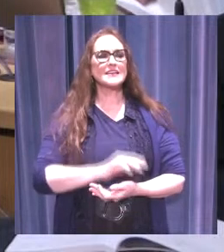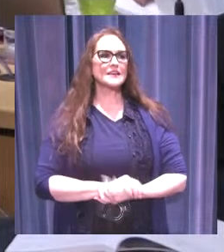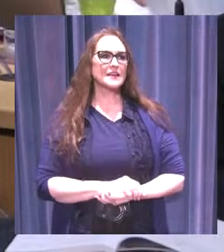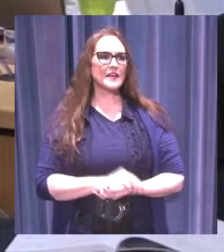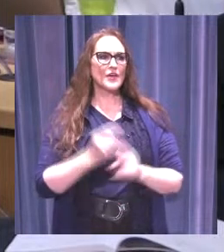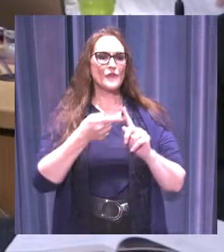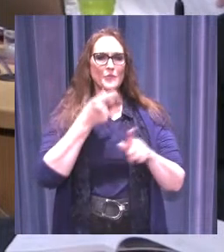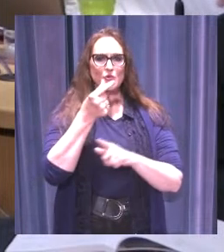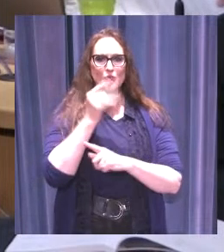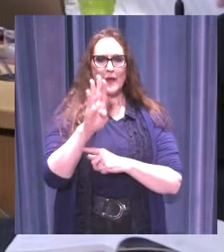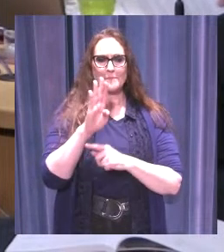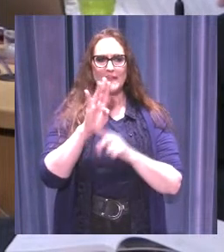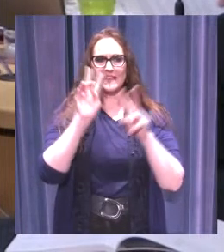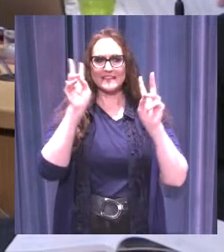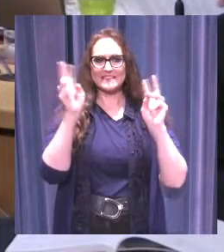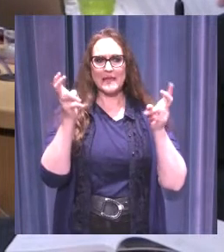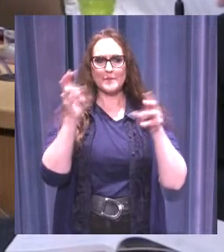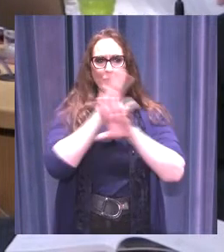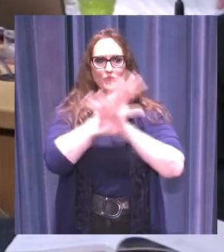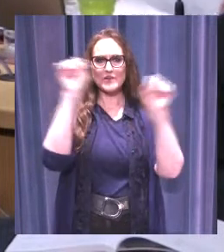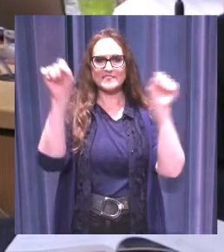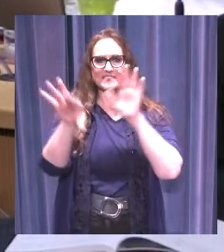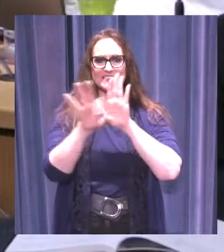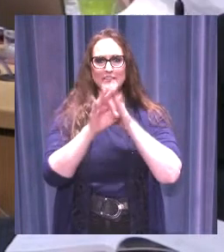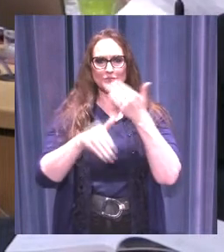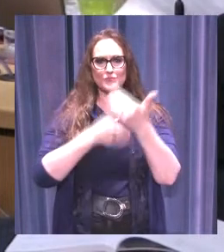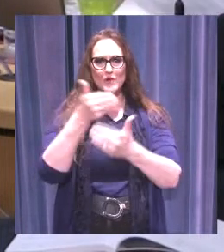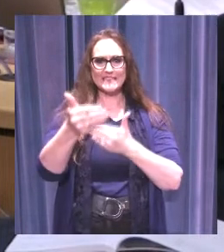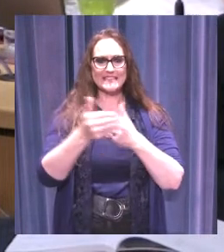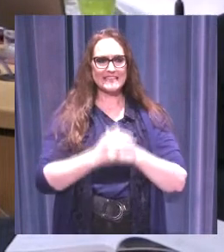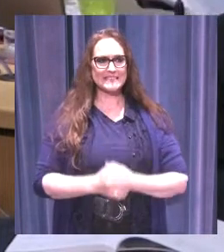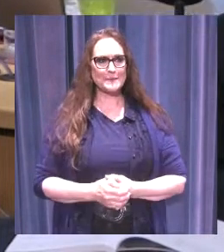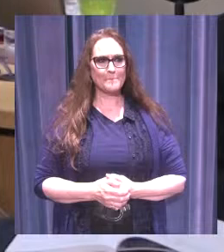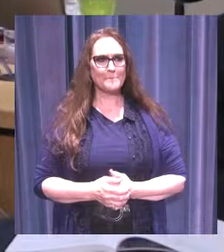of Graham Blank on the topic of the presidential selection process.